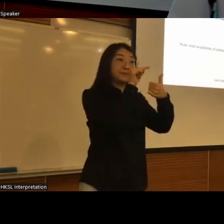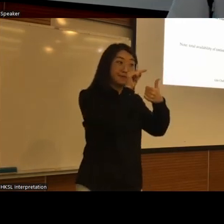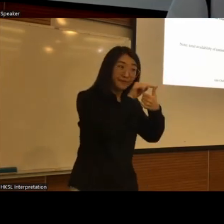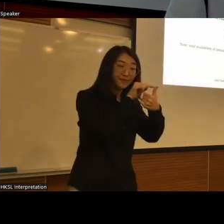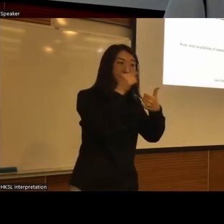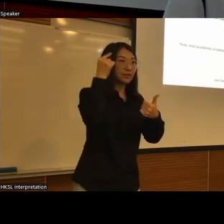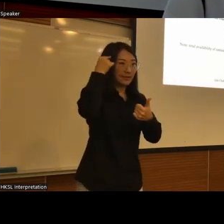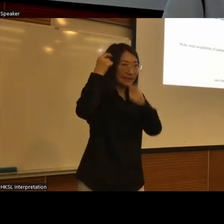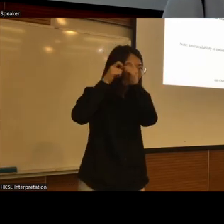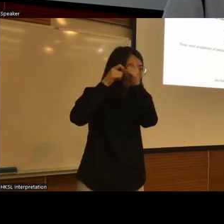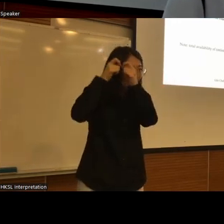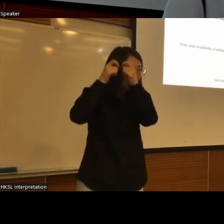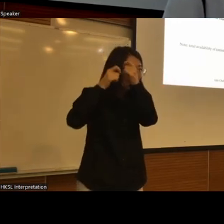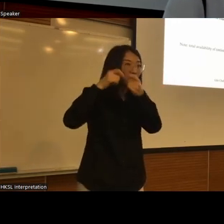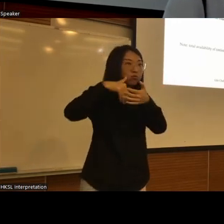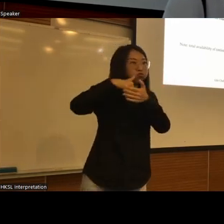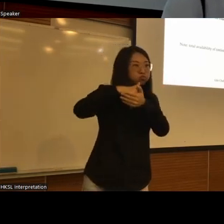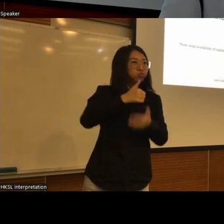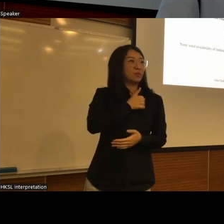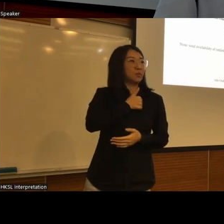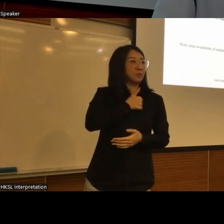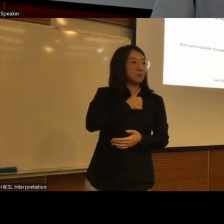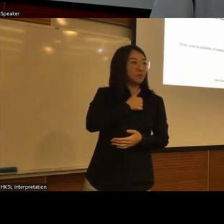available resources,